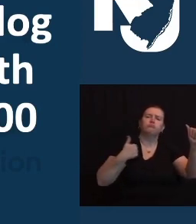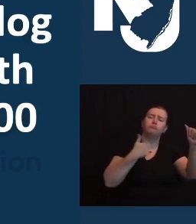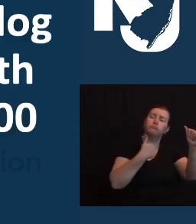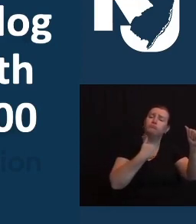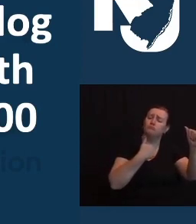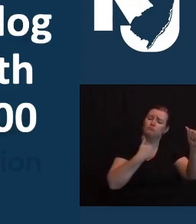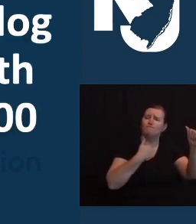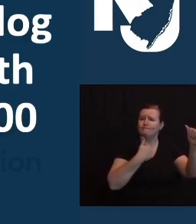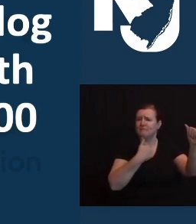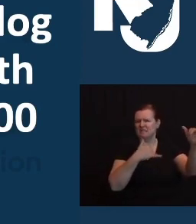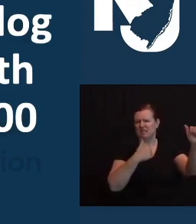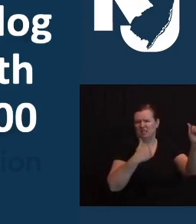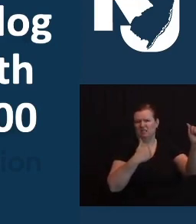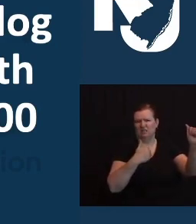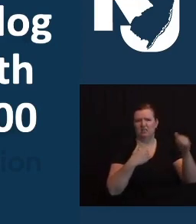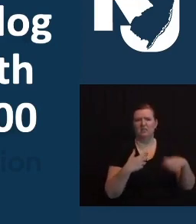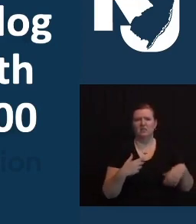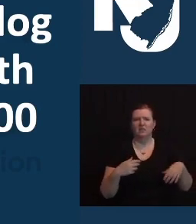closure. That's more than